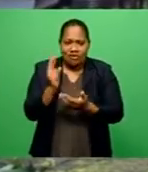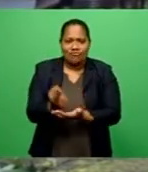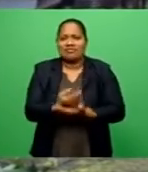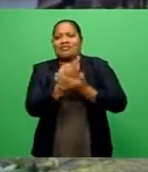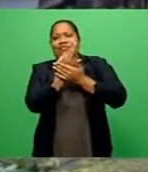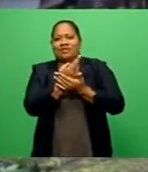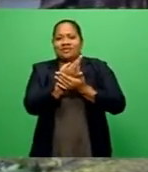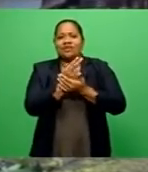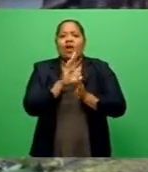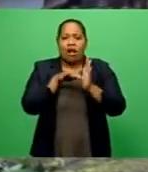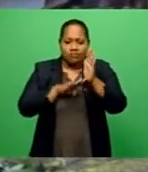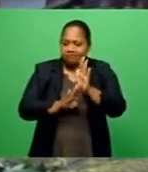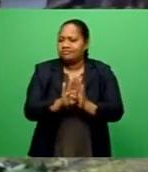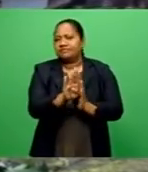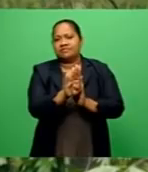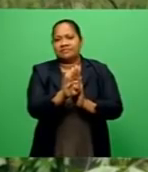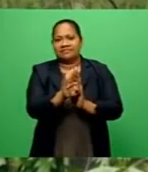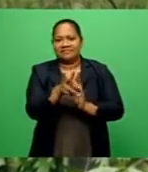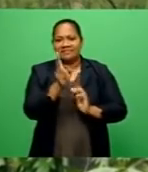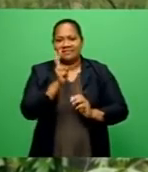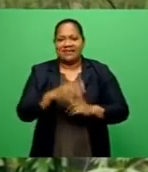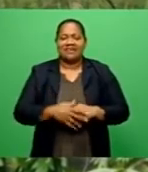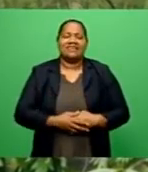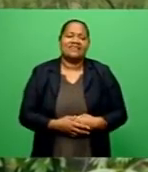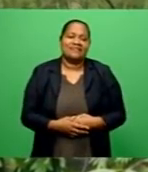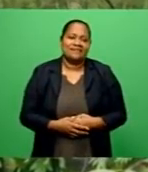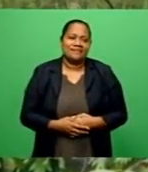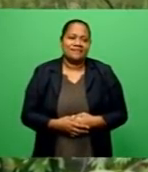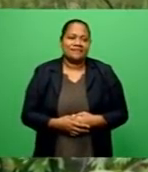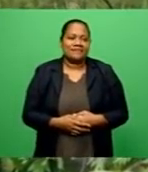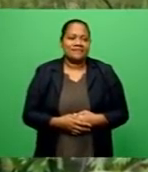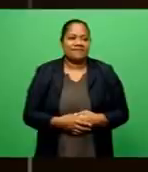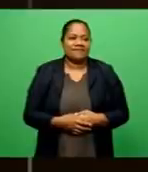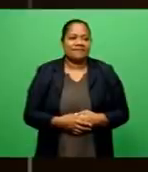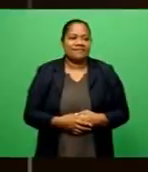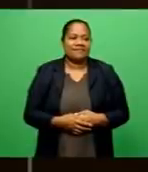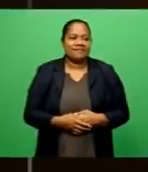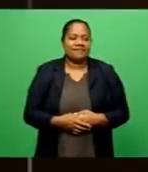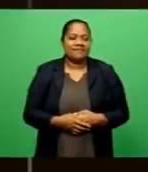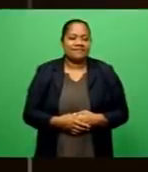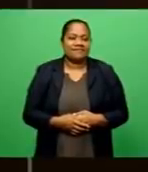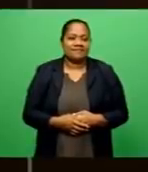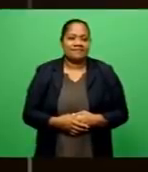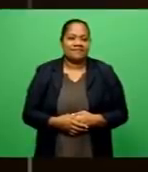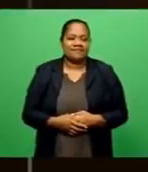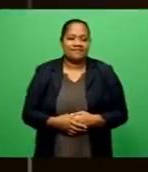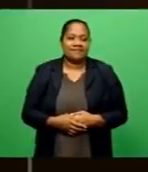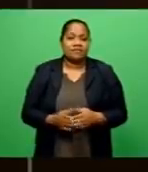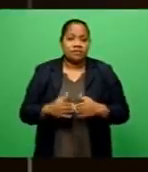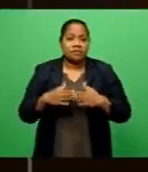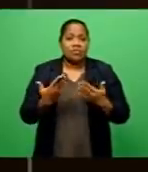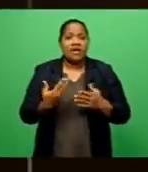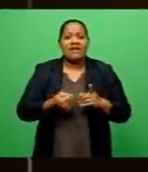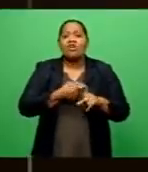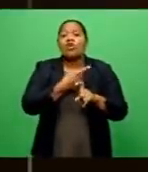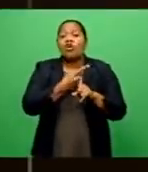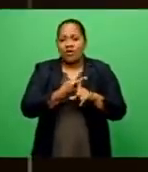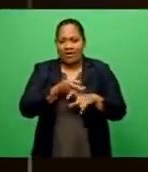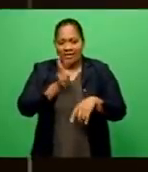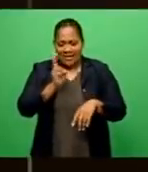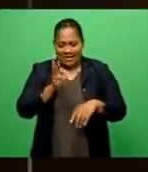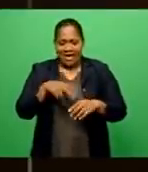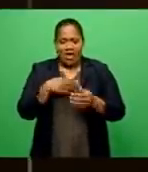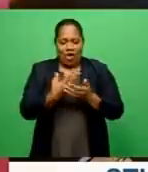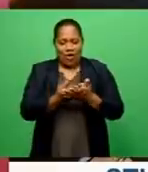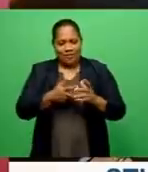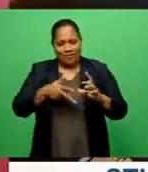their resilience. Josiah Nanunga, FBC News. And we've got Korey Tandulala back on the line with